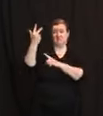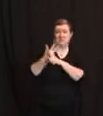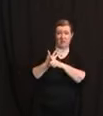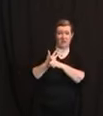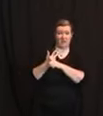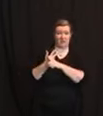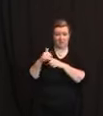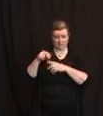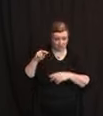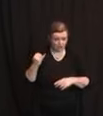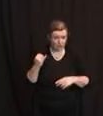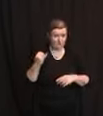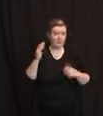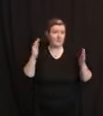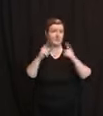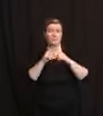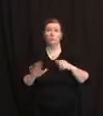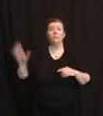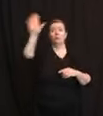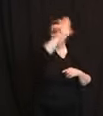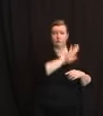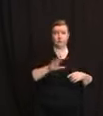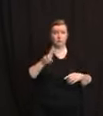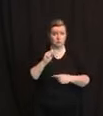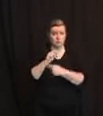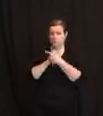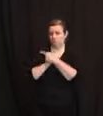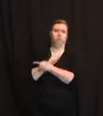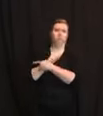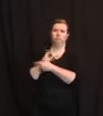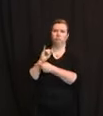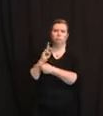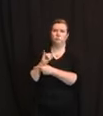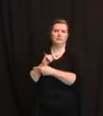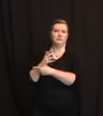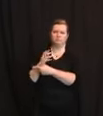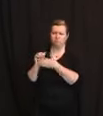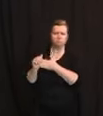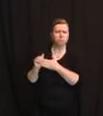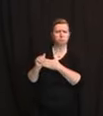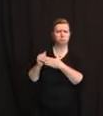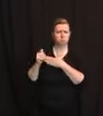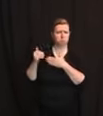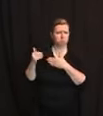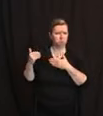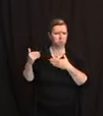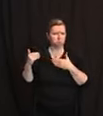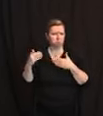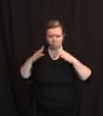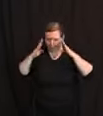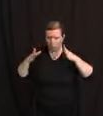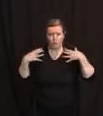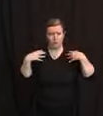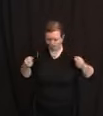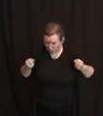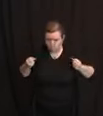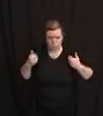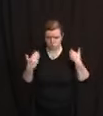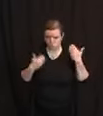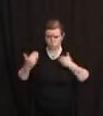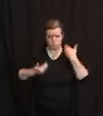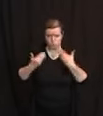would argue in this country, as a health matter, as a leadership matter. She has been absolutely extraordinary